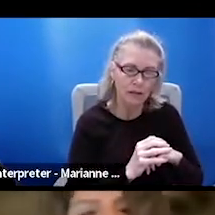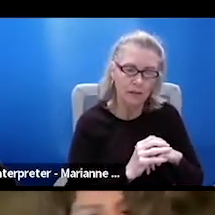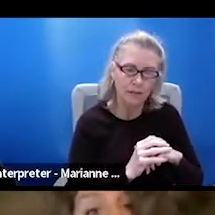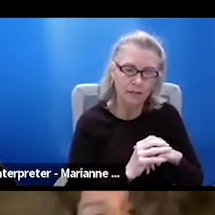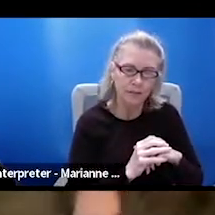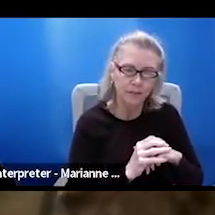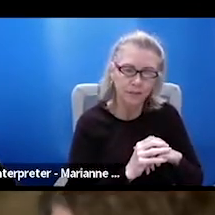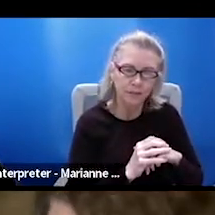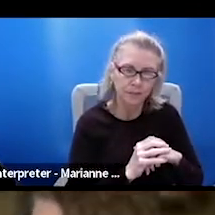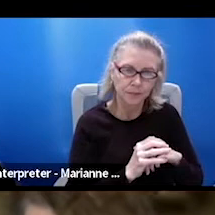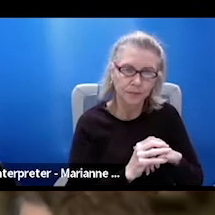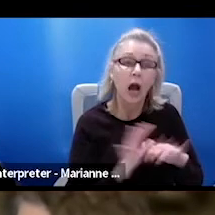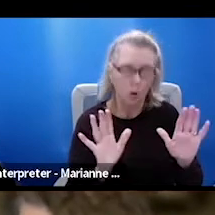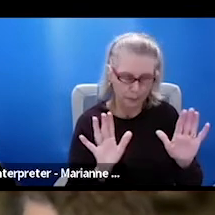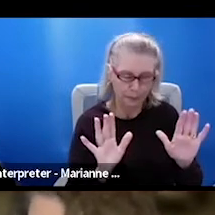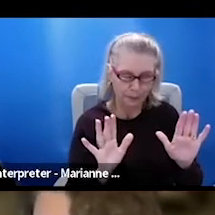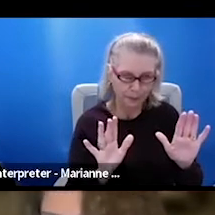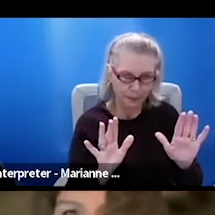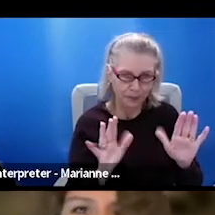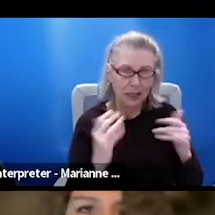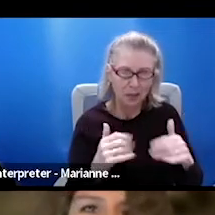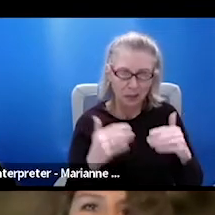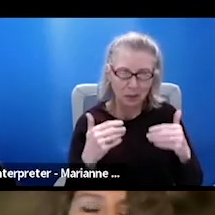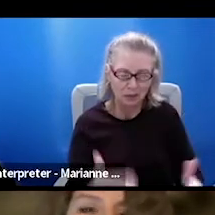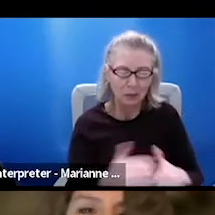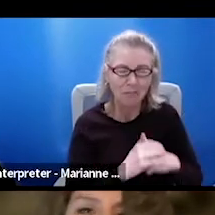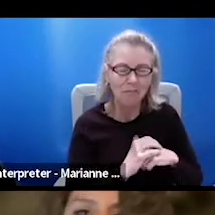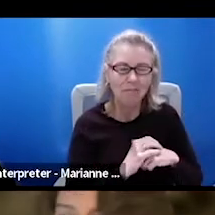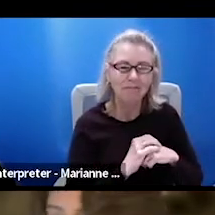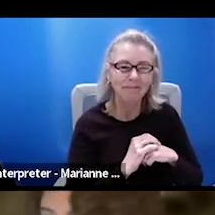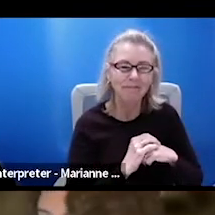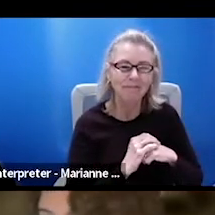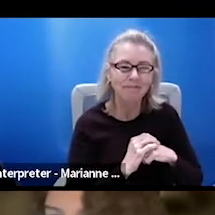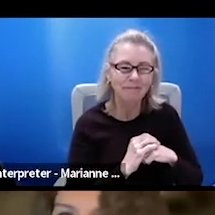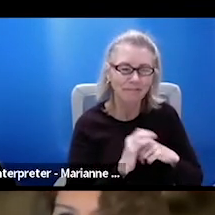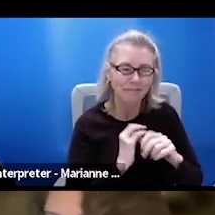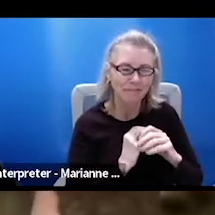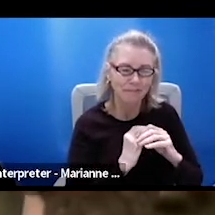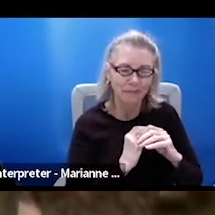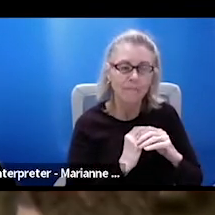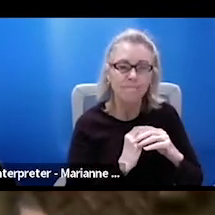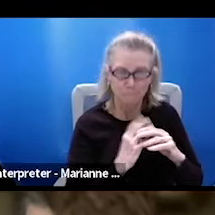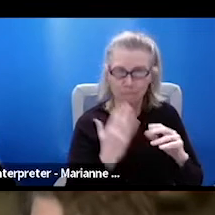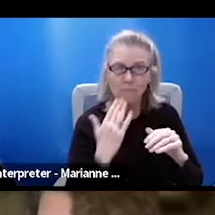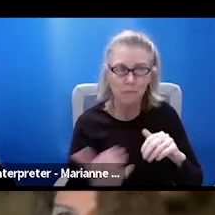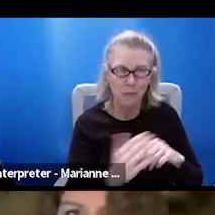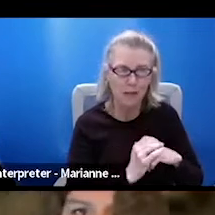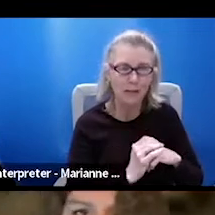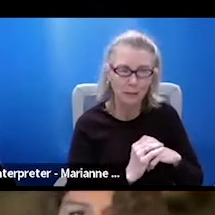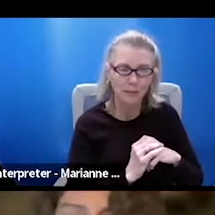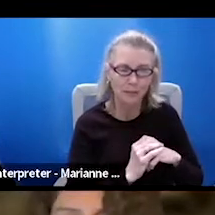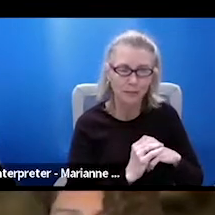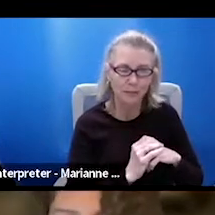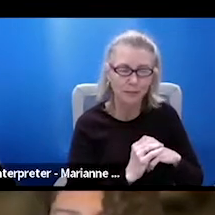Yeah, so now we can go forward. Yeah, thank you.